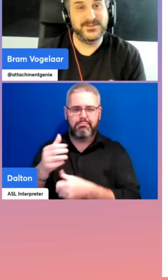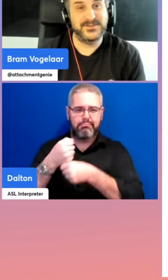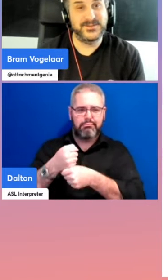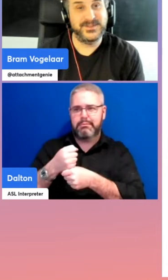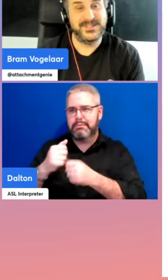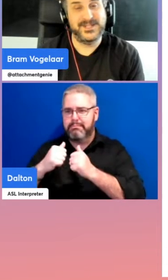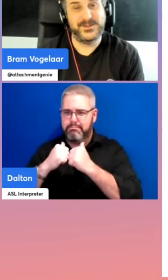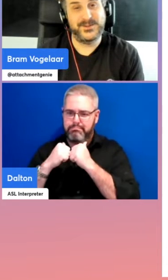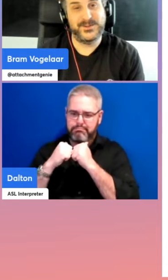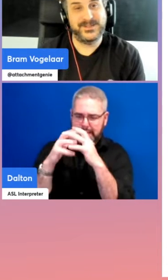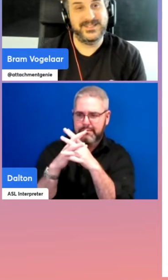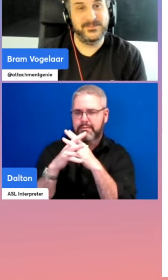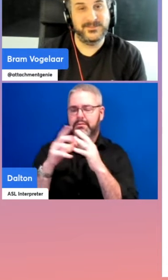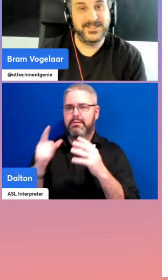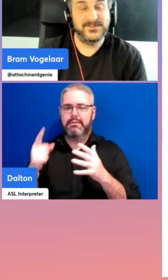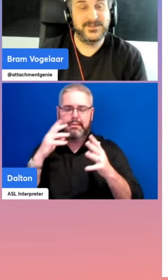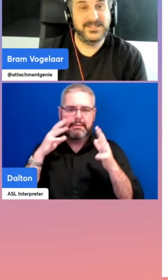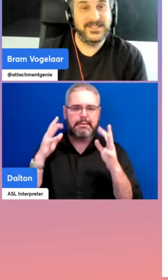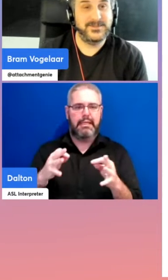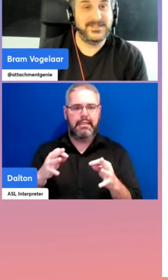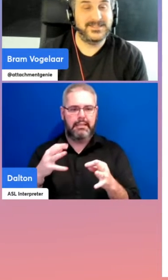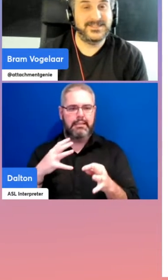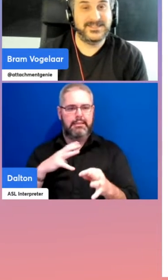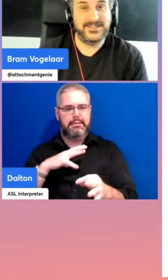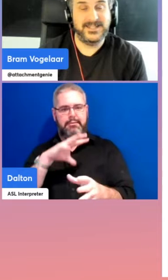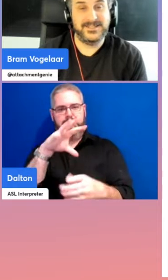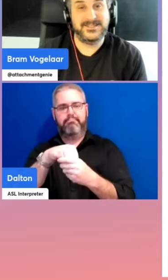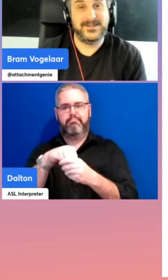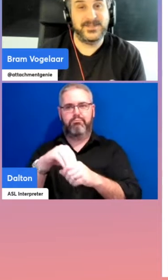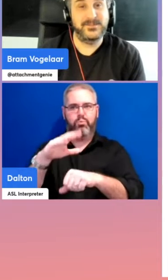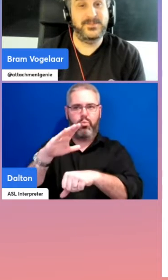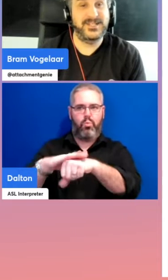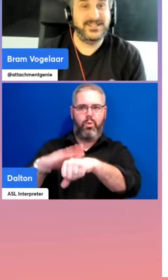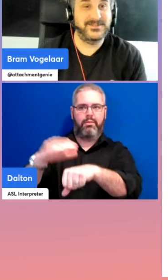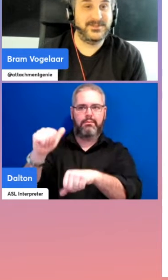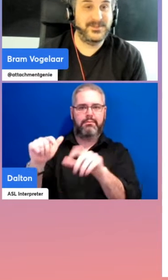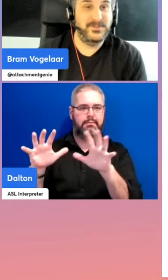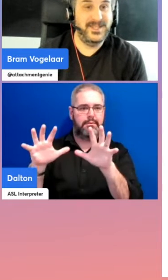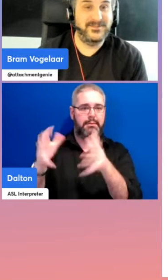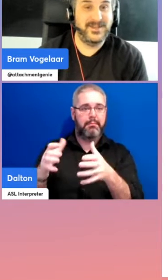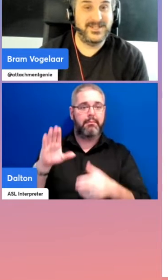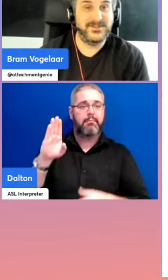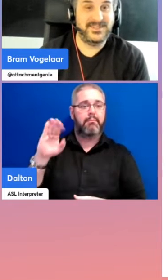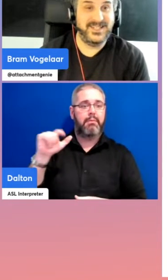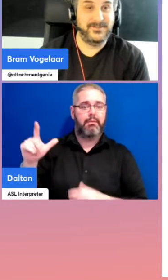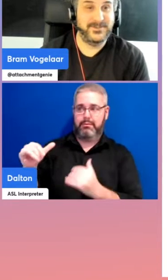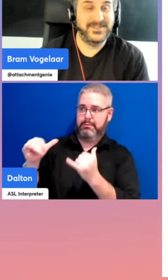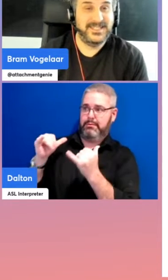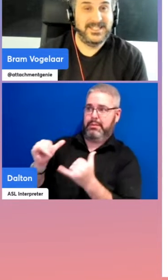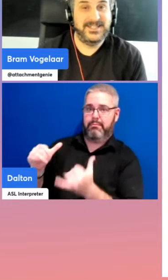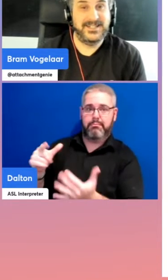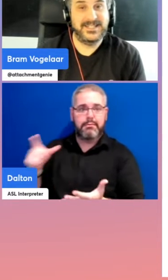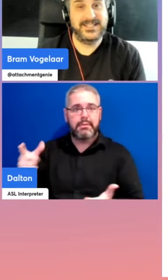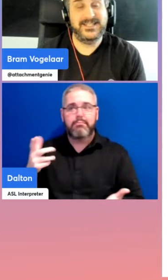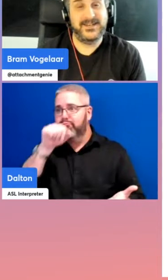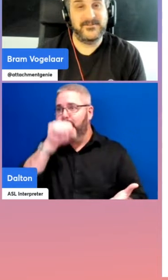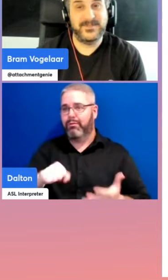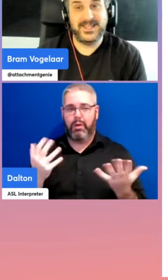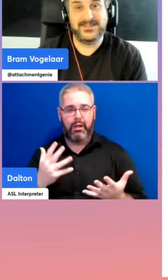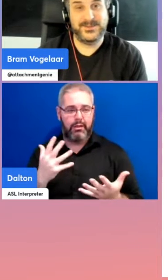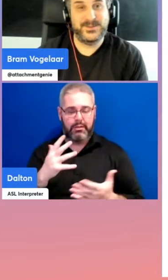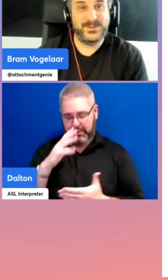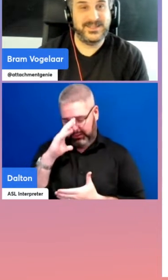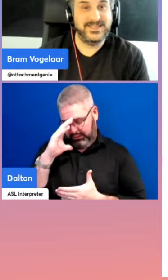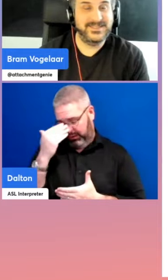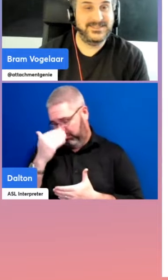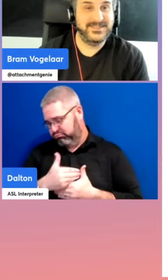decided to join the on-call team. But just like me, Bill is also a big fan of sleep. Right?